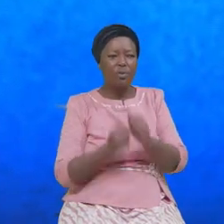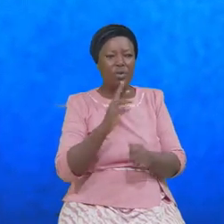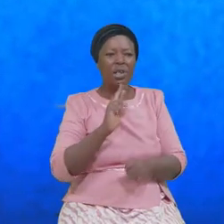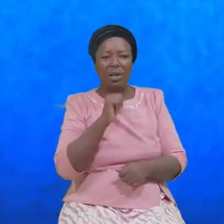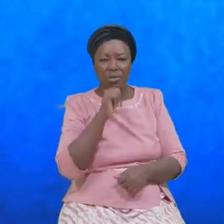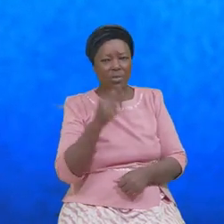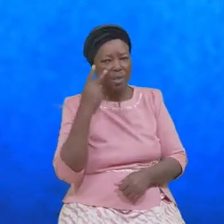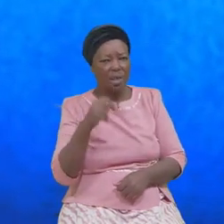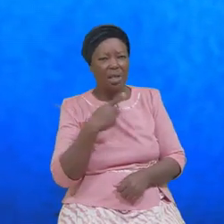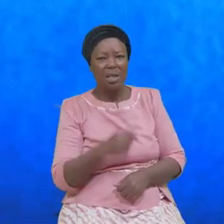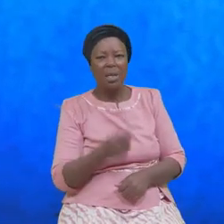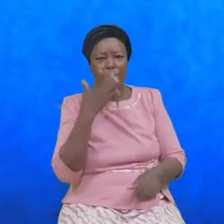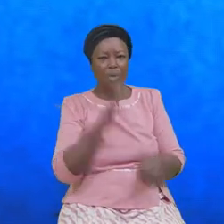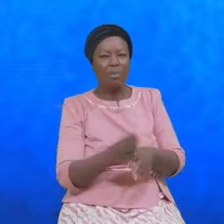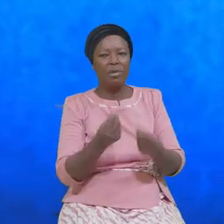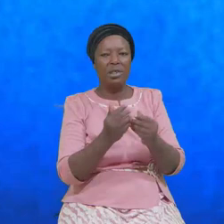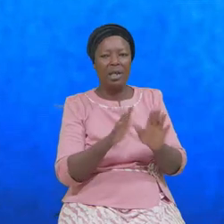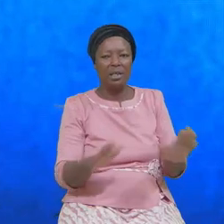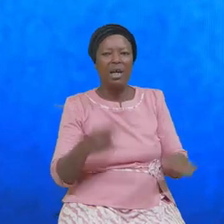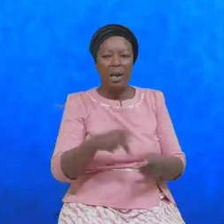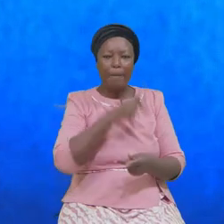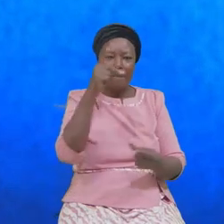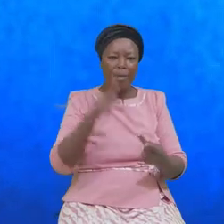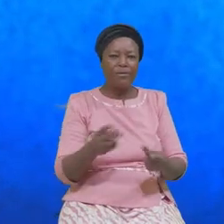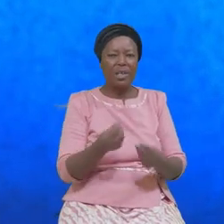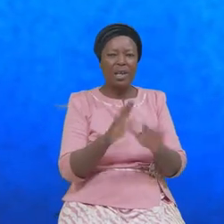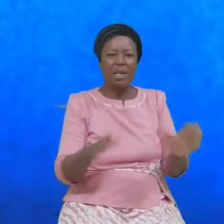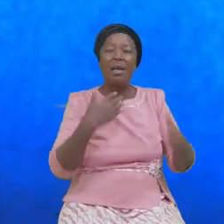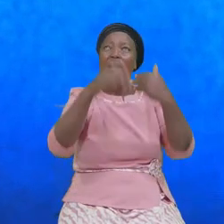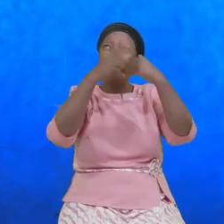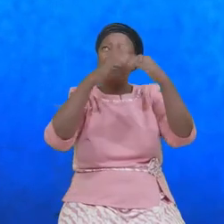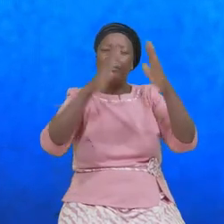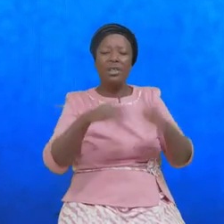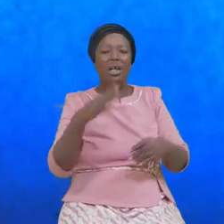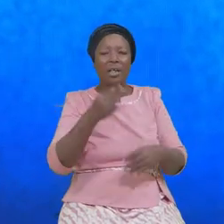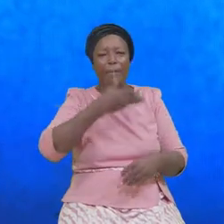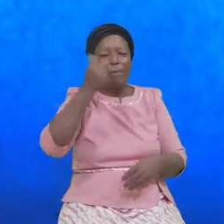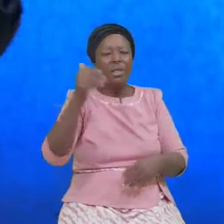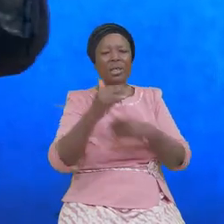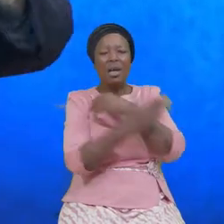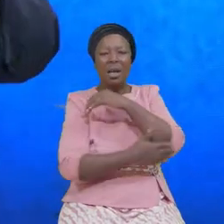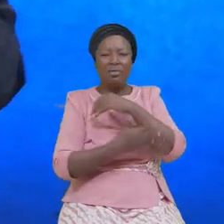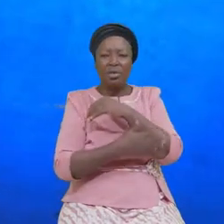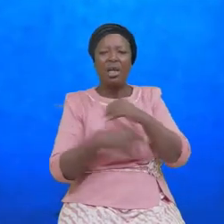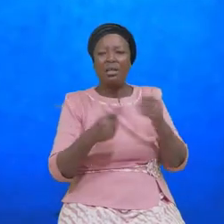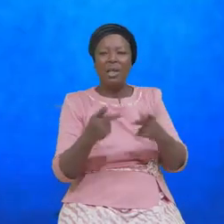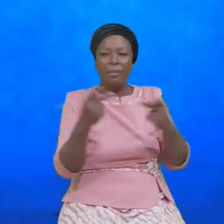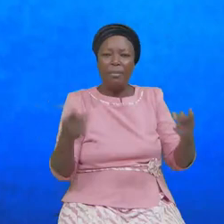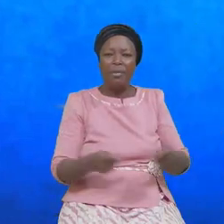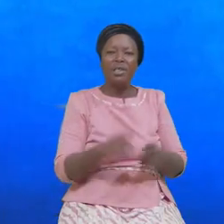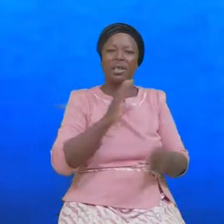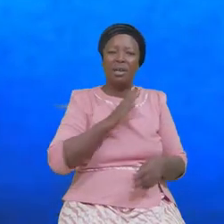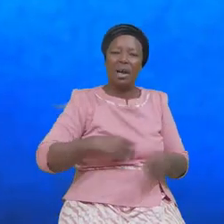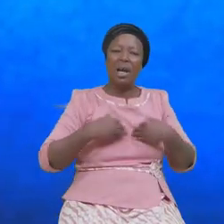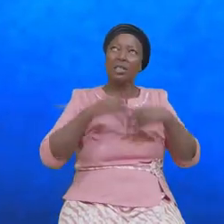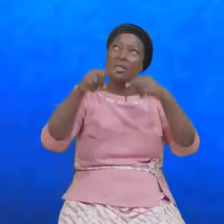The blessed land, the perfect land, heaven, the better country, the place Christ has gone